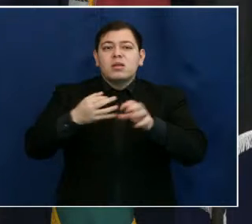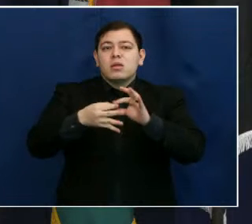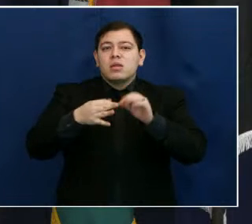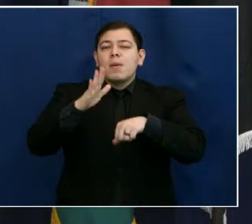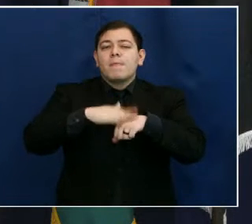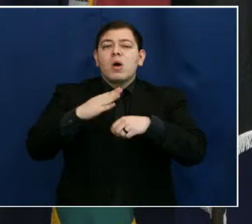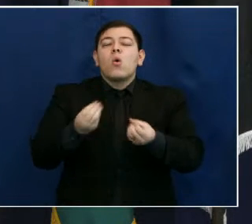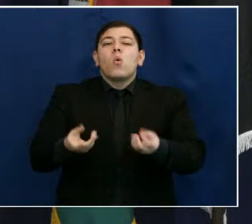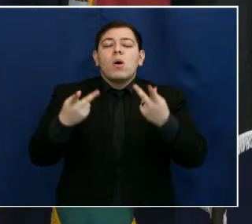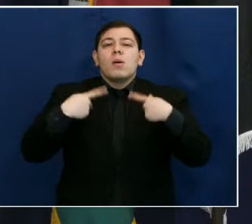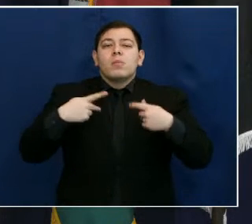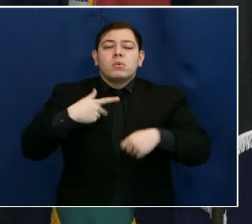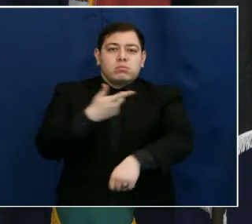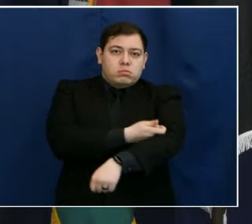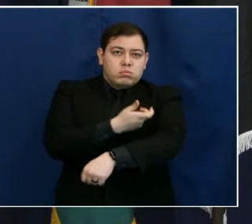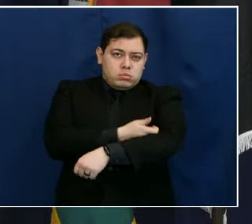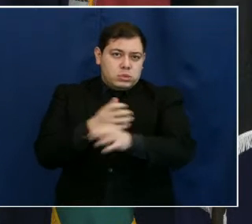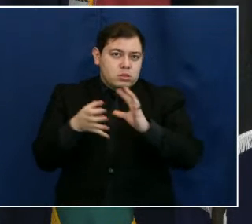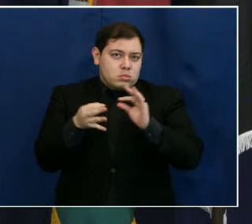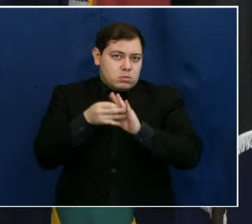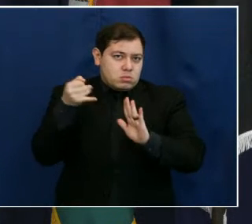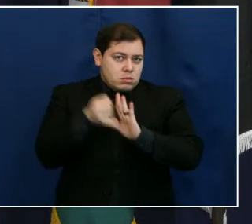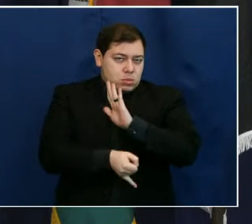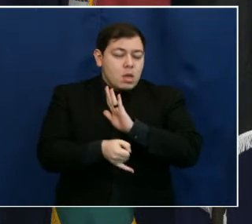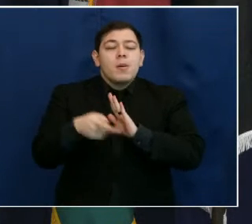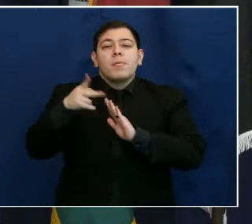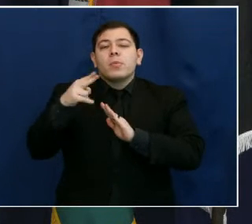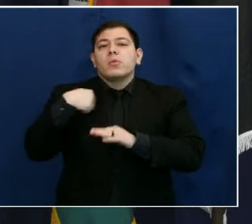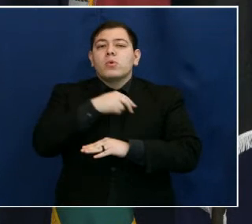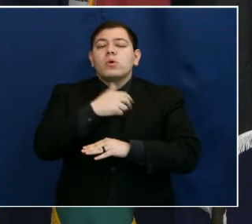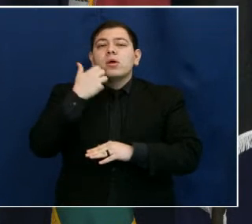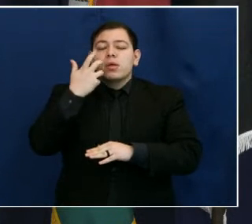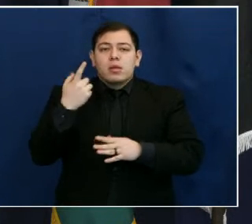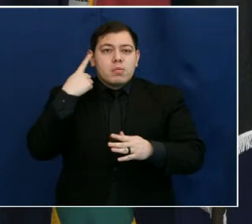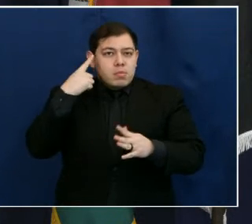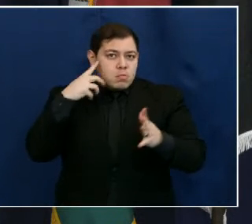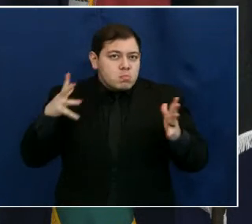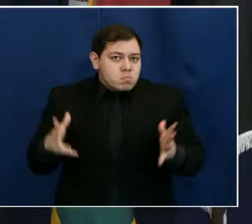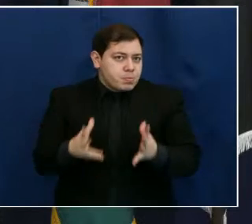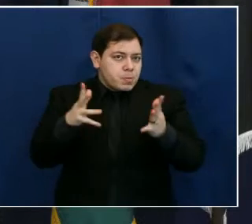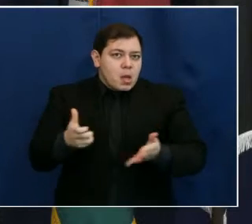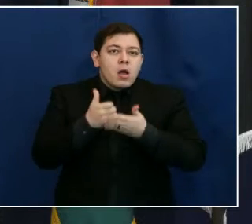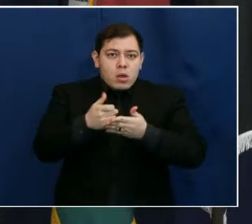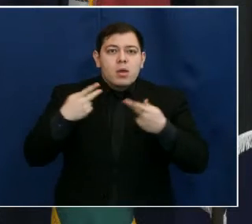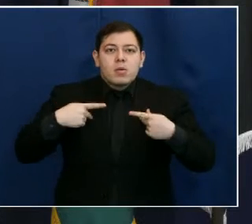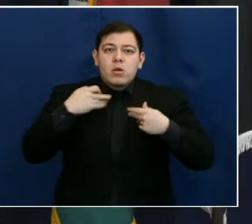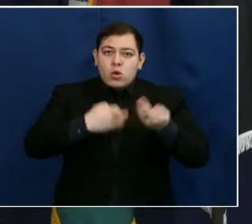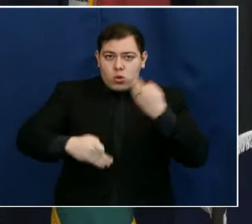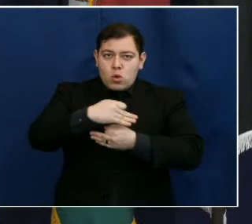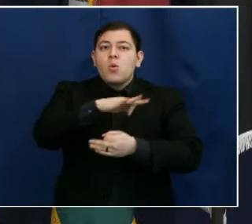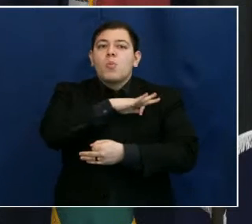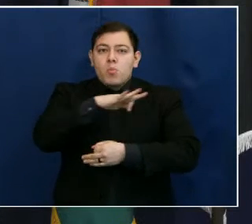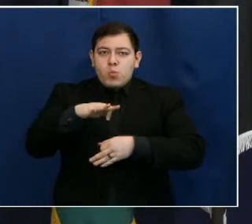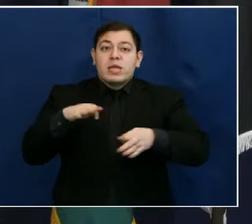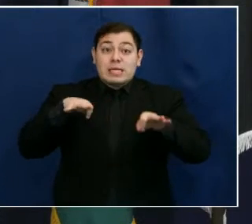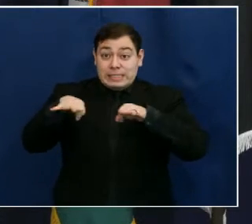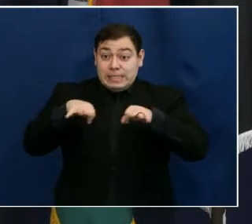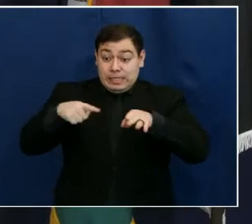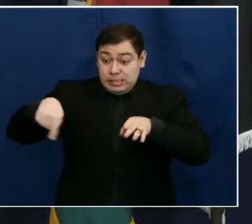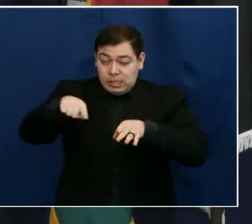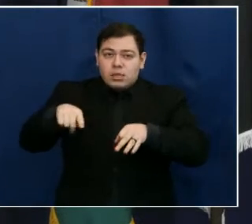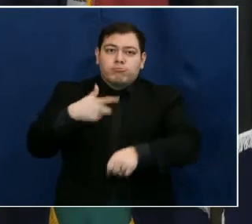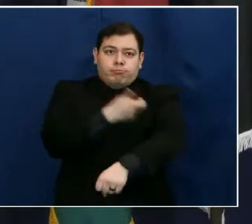todo lo posible con la comunidad y trabajar para que puedan las personas vacunarse. Gracias.